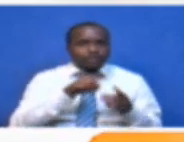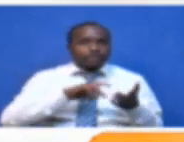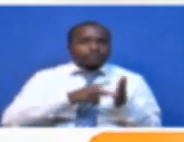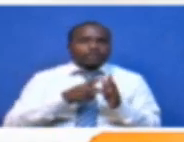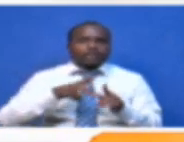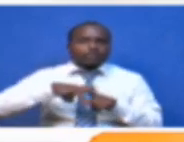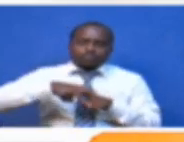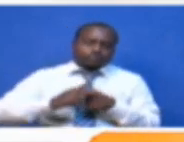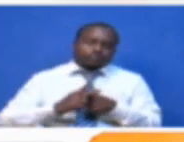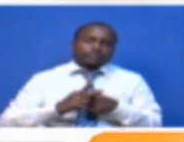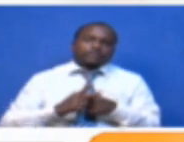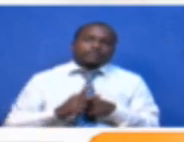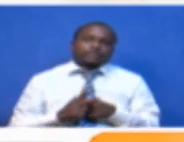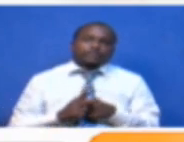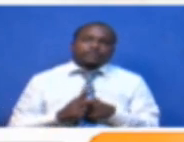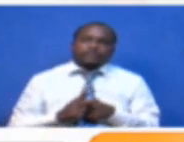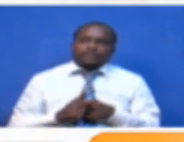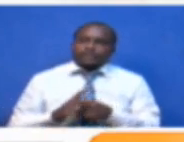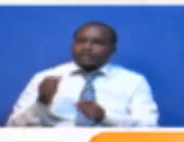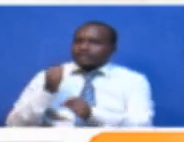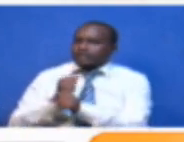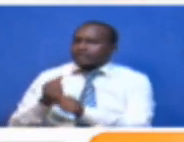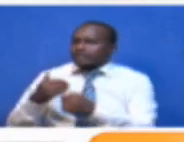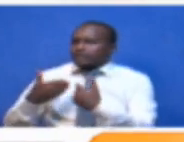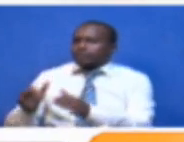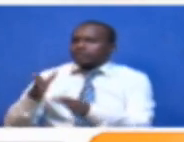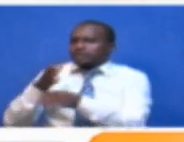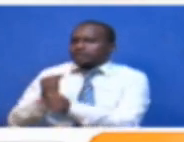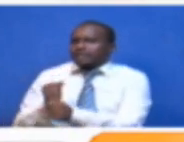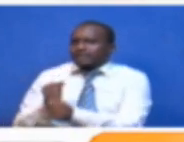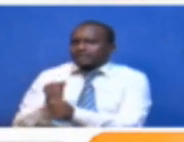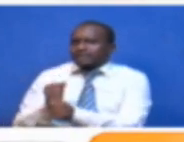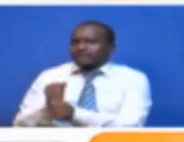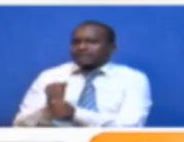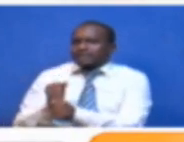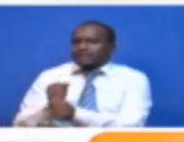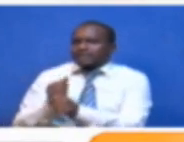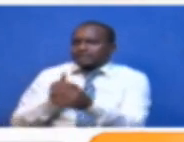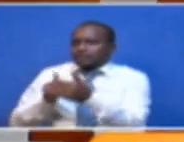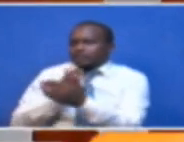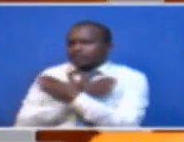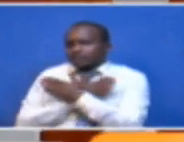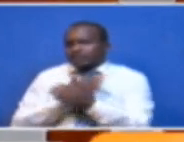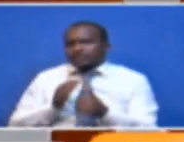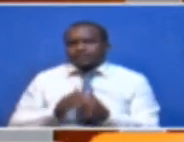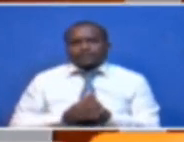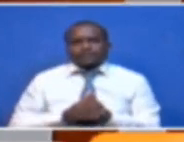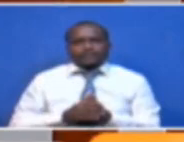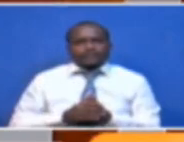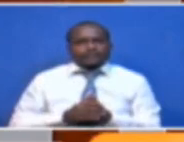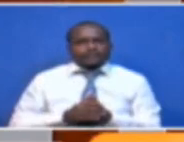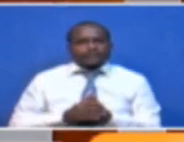security apparatus. Did he lose trust in his confidence in people?